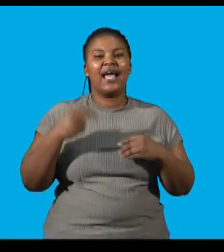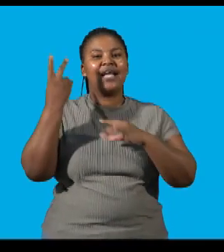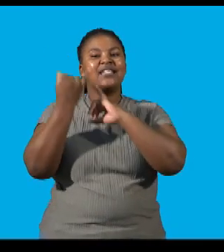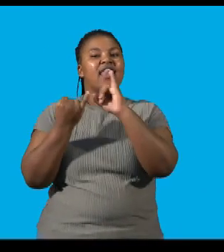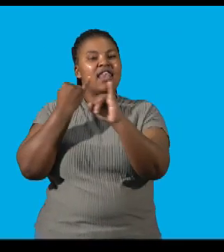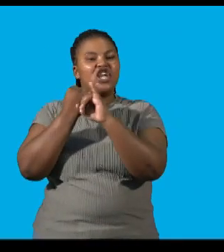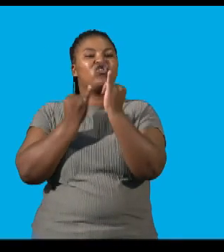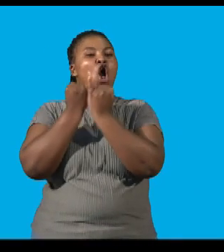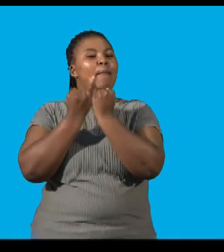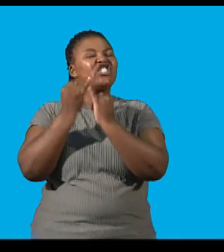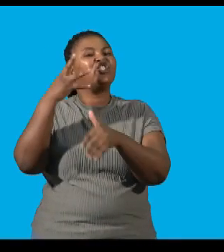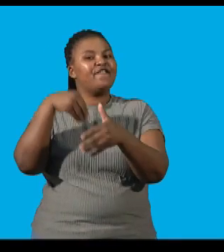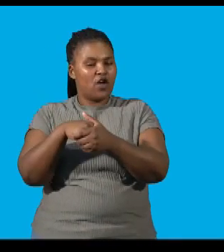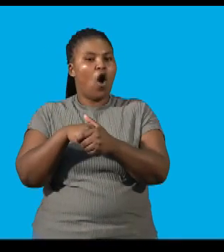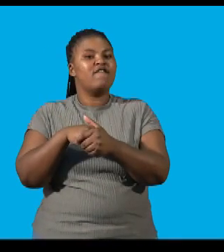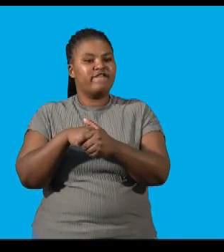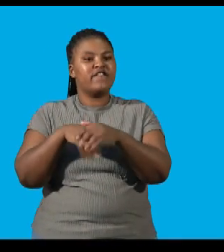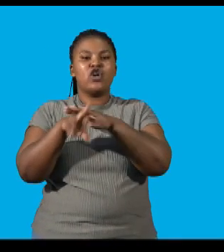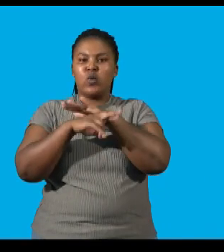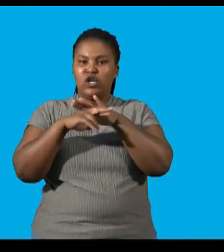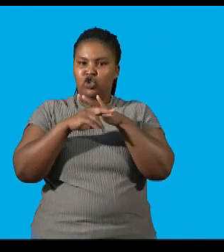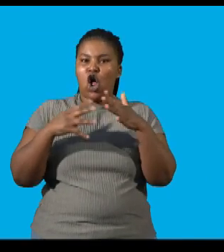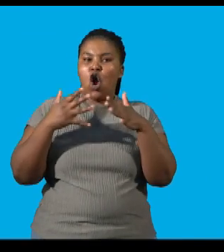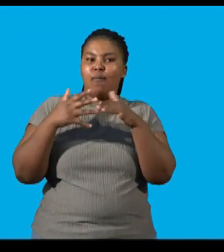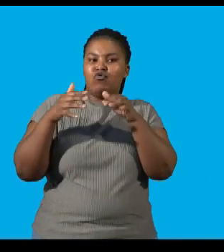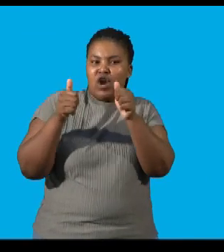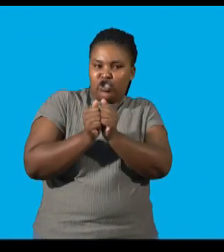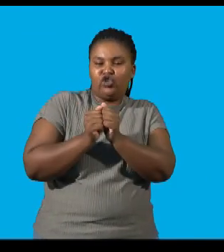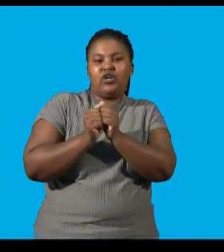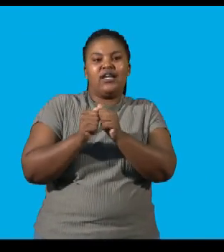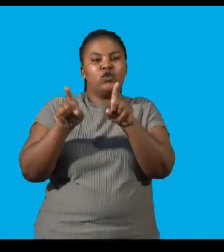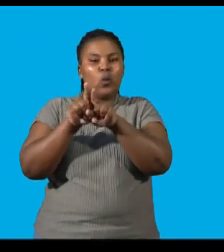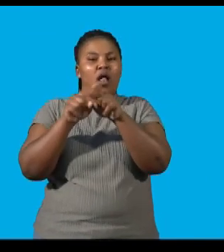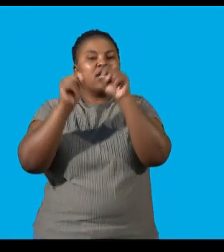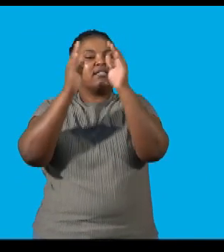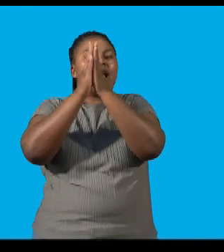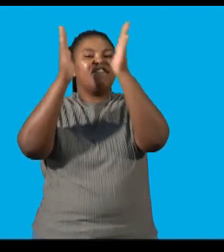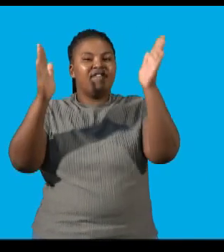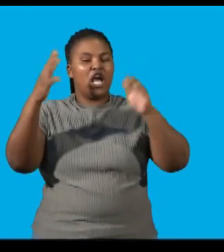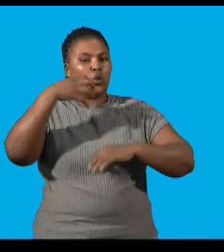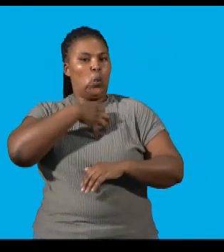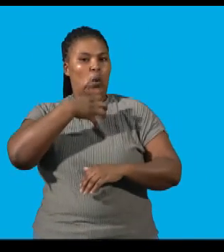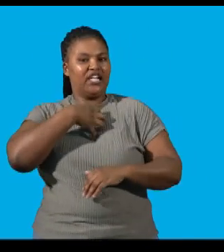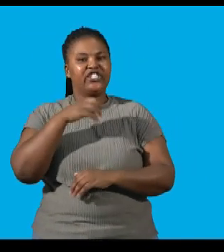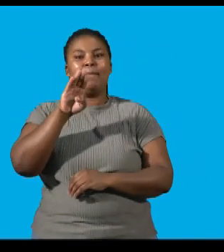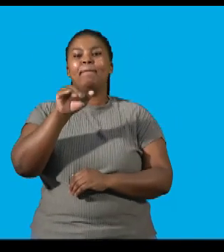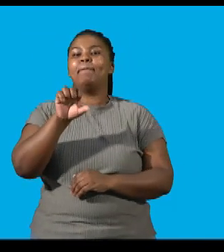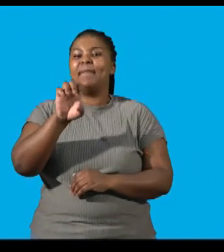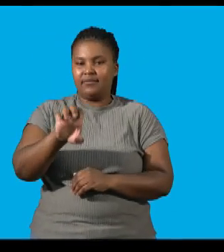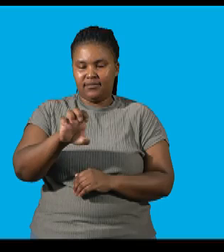towards international competitiveness, regional cooperation, and a more diverse